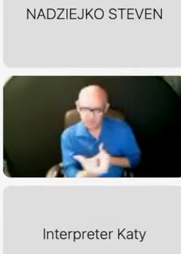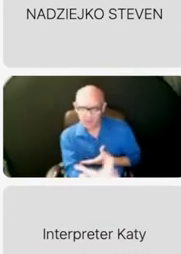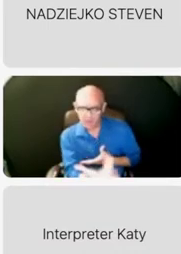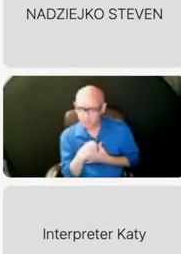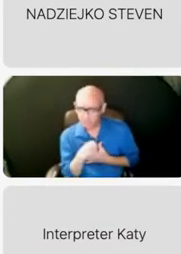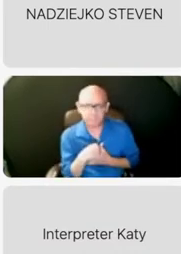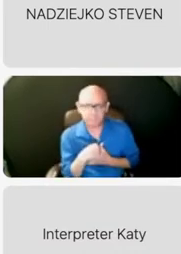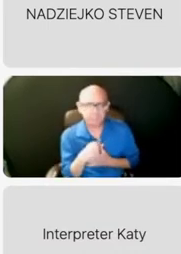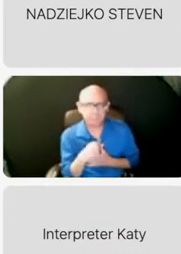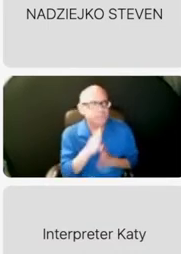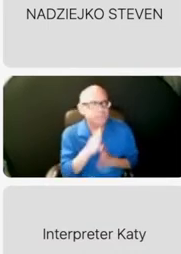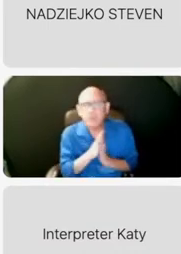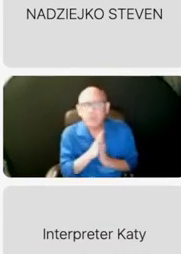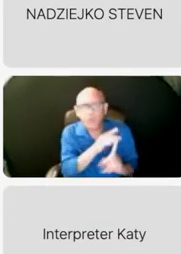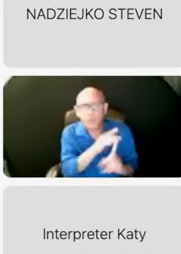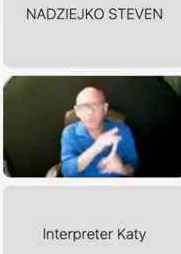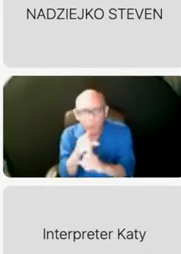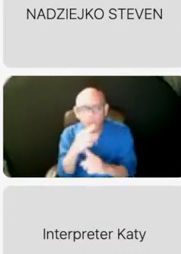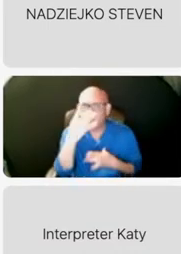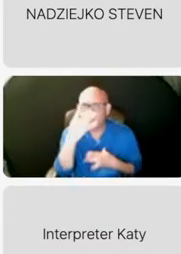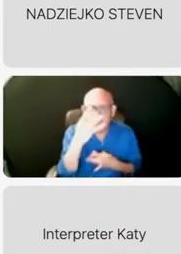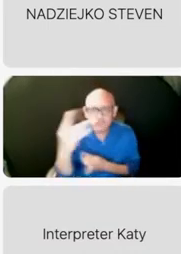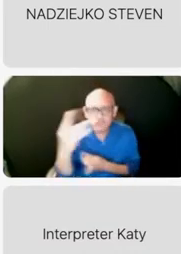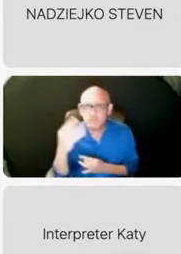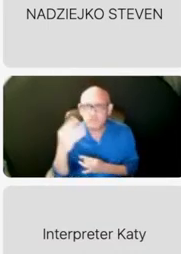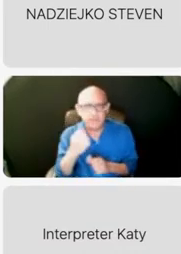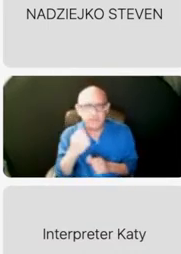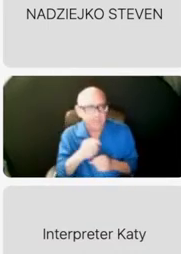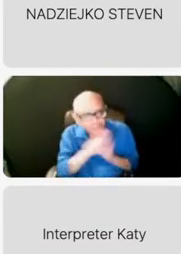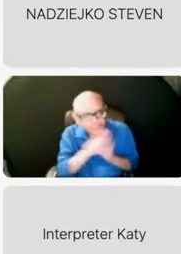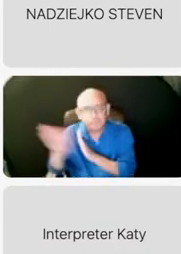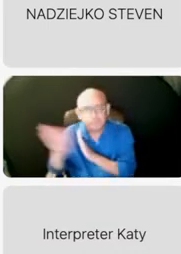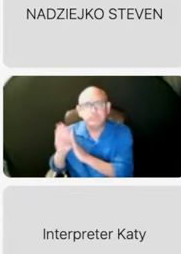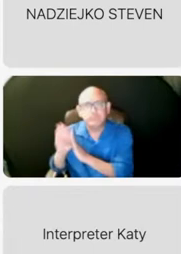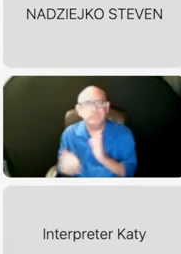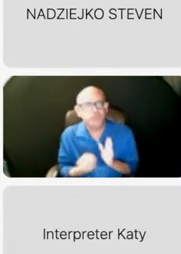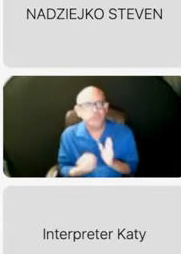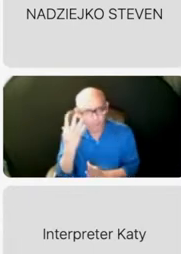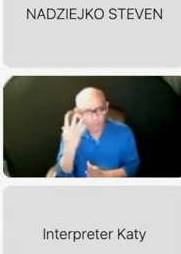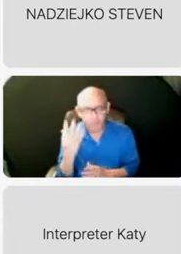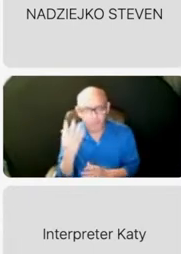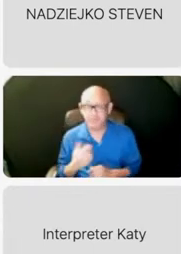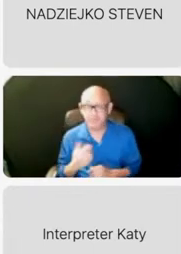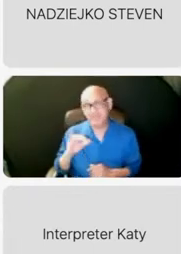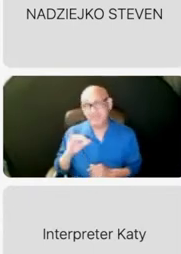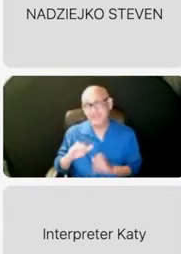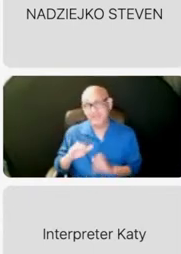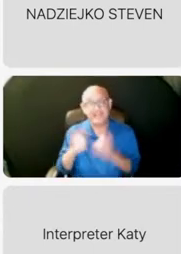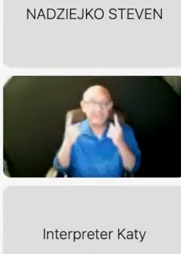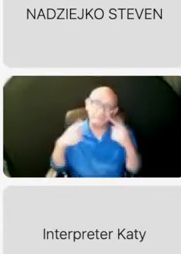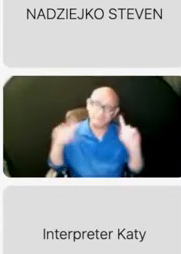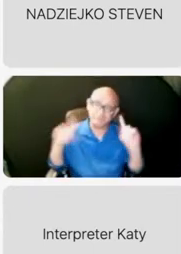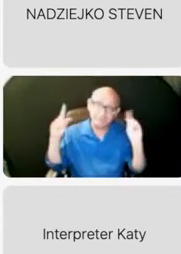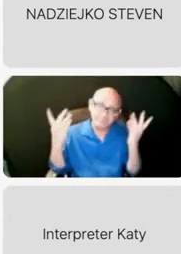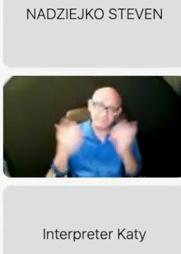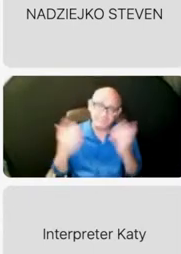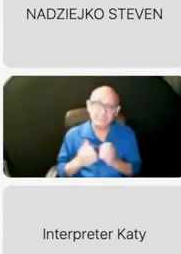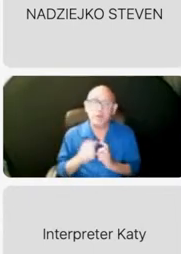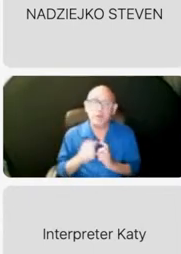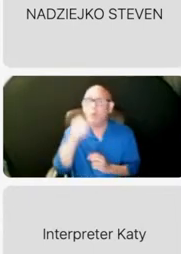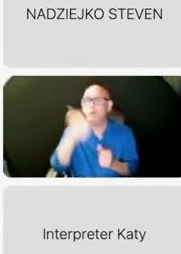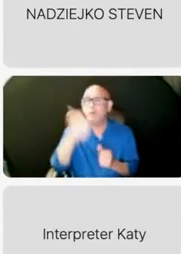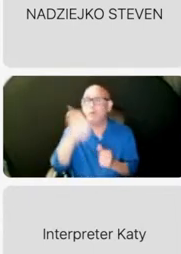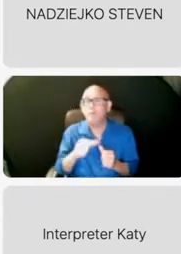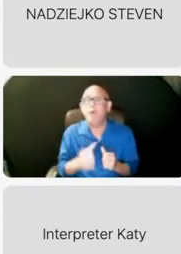and make it grow and continue to grow because that's how you succeed in life and remember always that there are